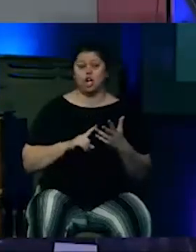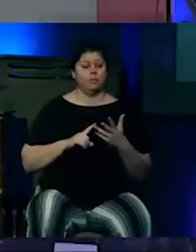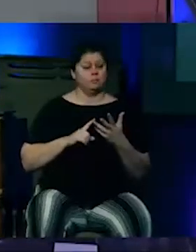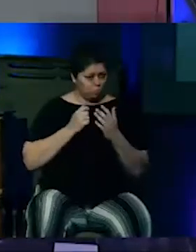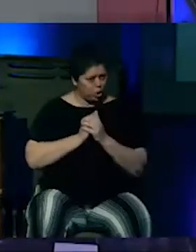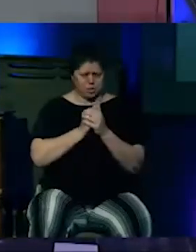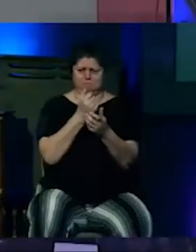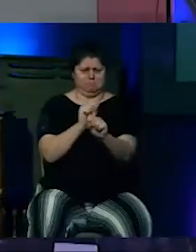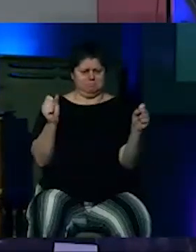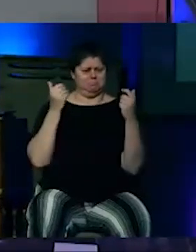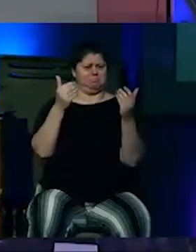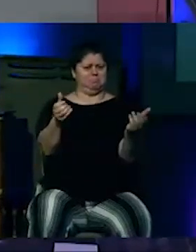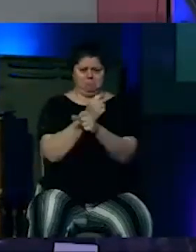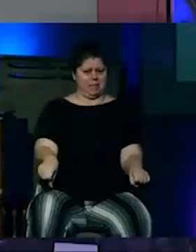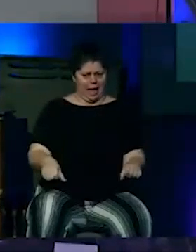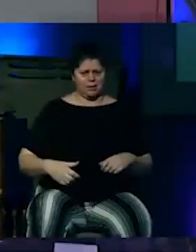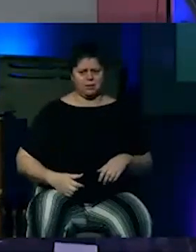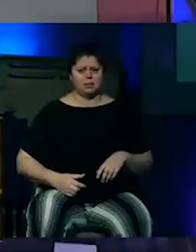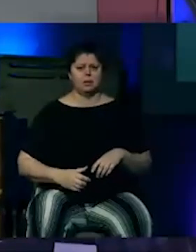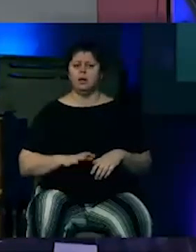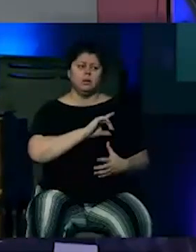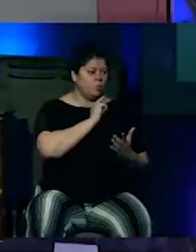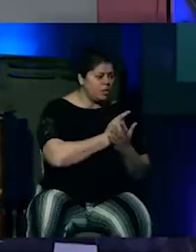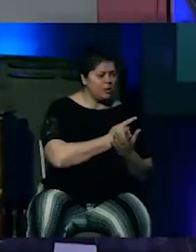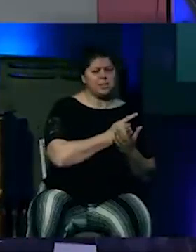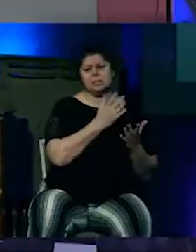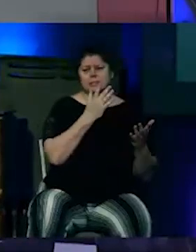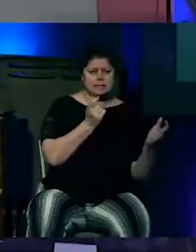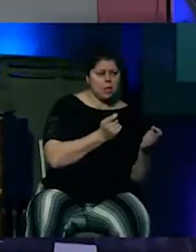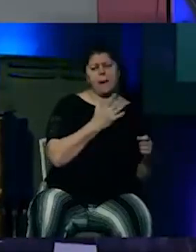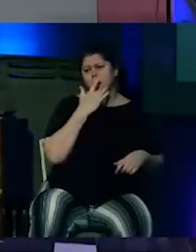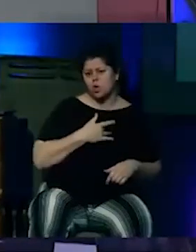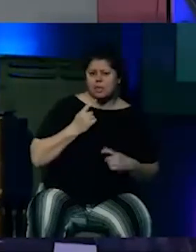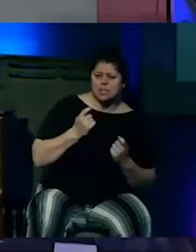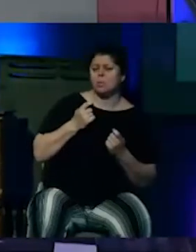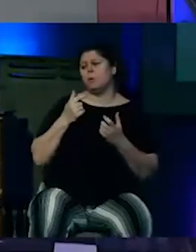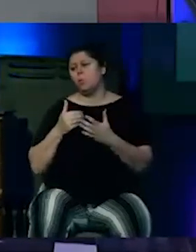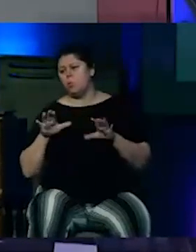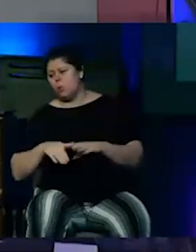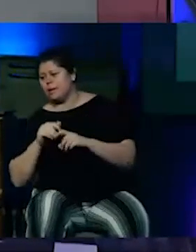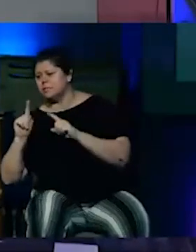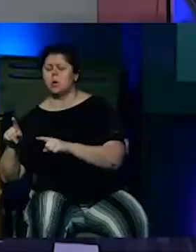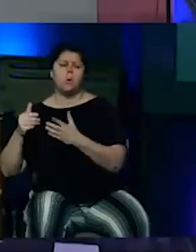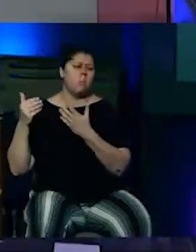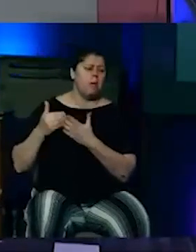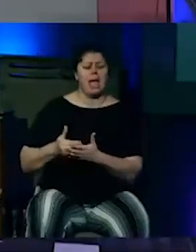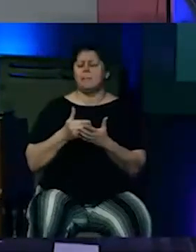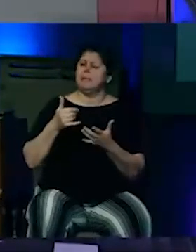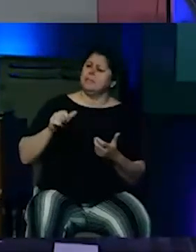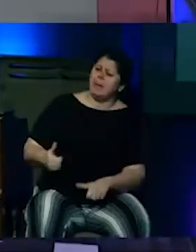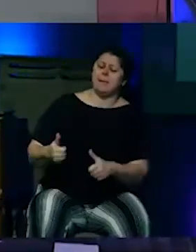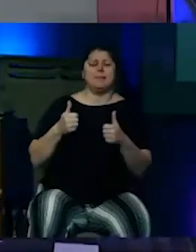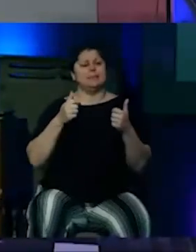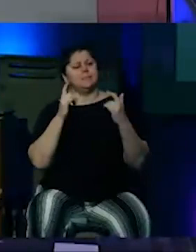worship. There are graduations, birthdays to celebrate and weddings to attend, babies and baptisms. There are